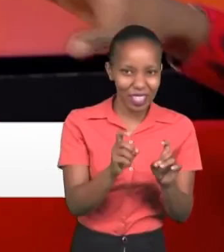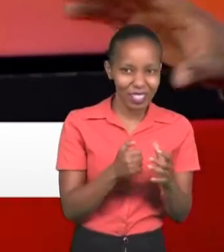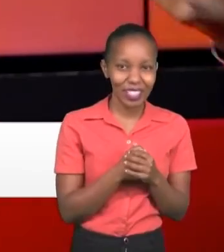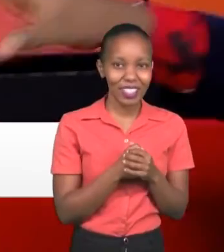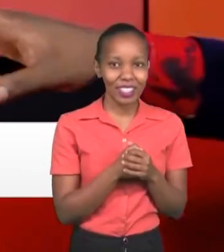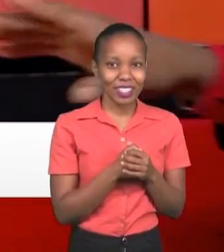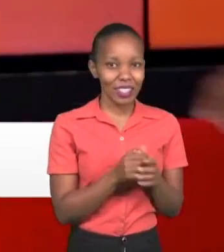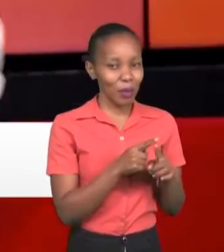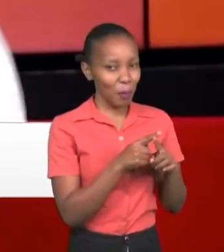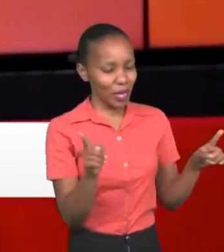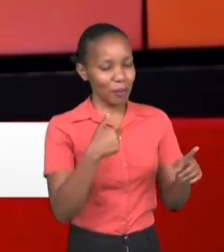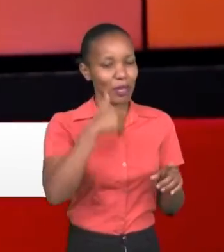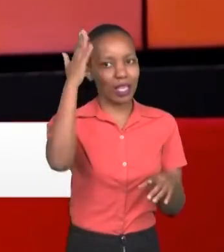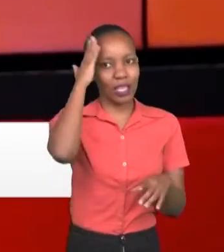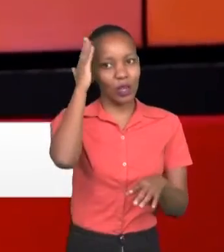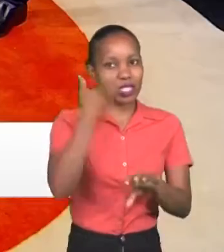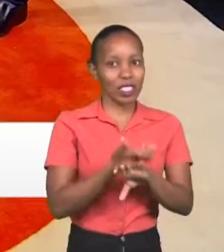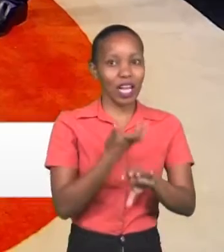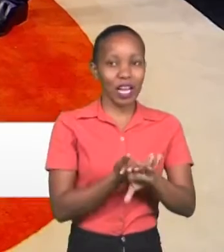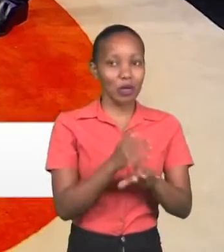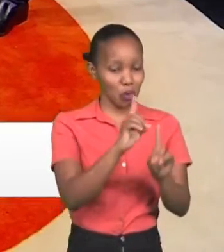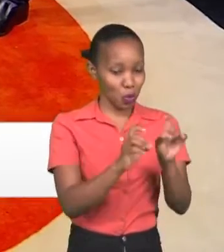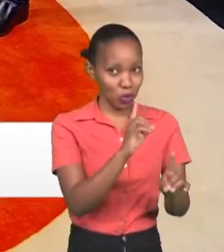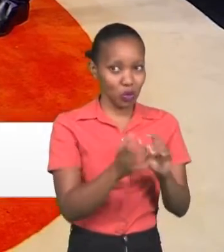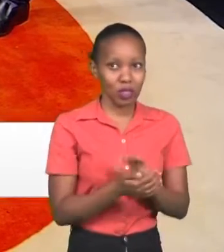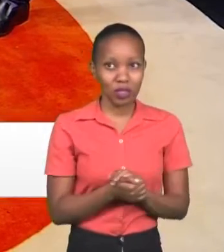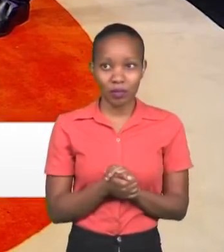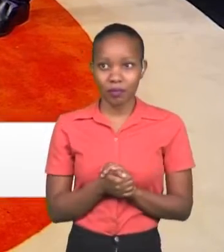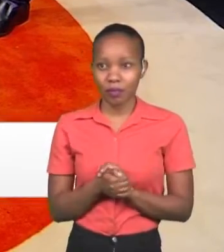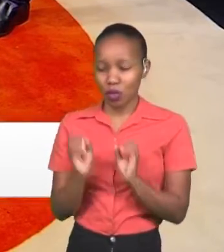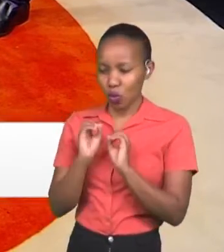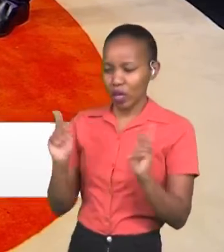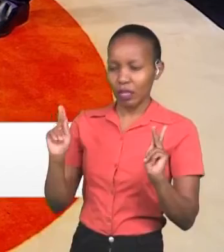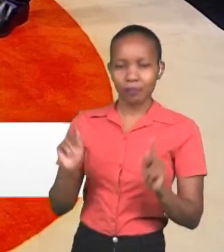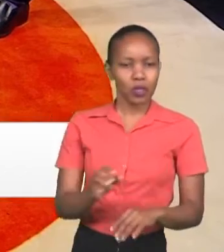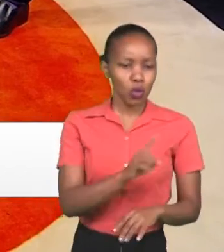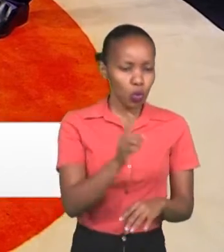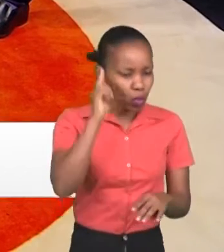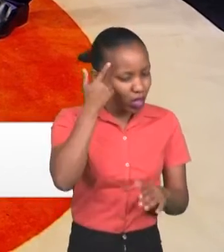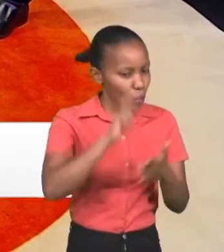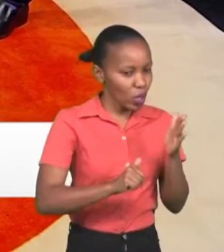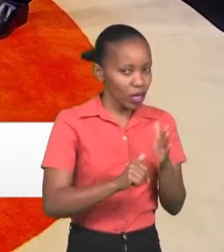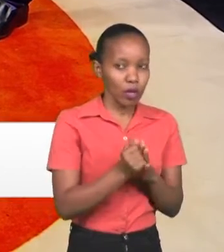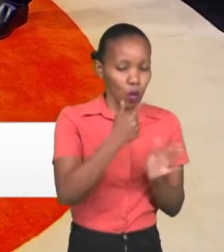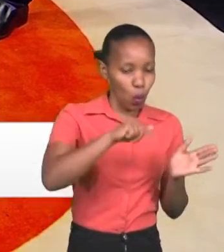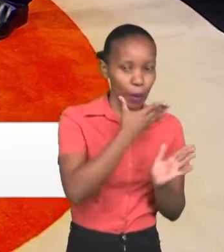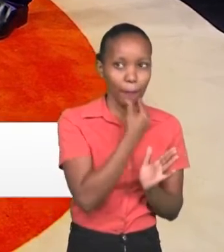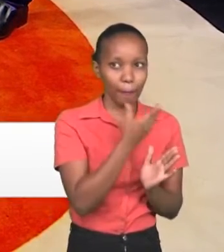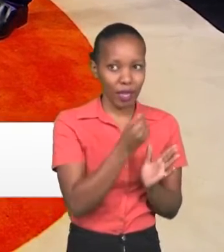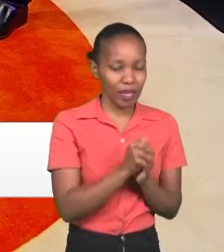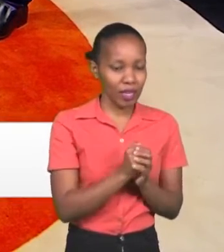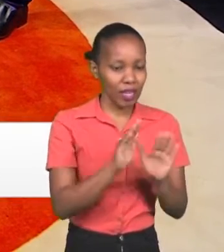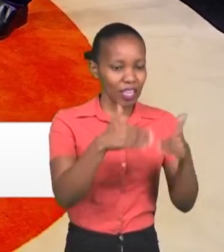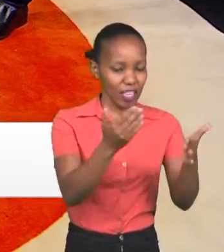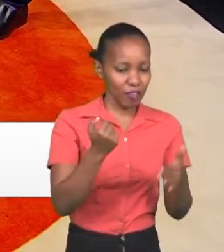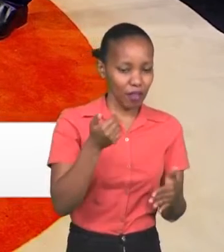wow. that's a difficult question. No, anyway, it's not. Actually, it's not. It's not. Yeah. Okay. Yeah. So, what do you think about now? Even us guys, tunapea our